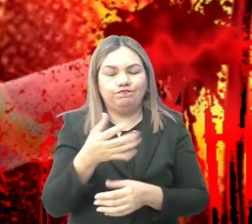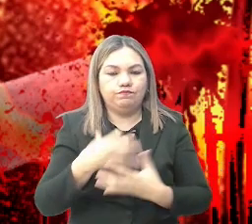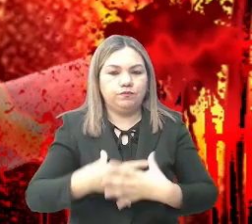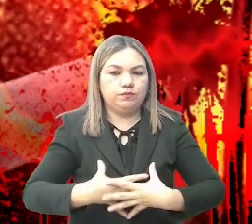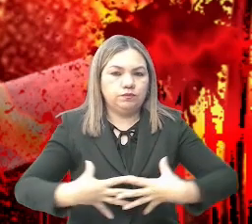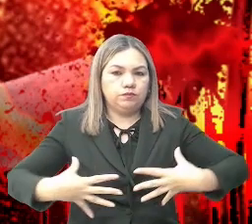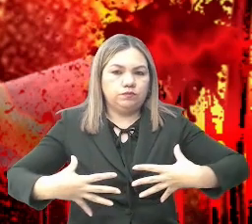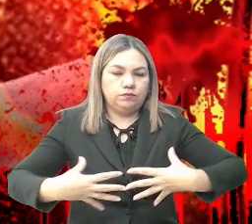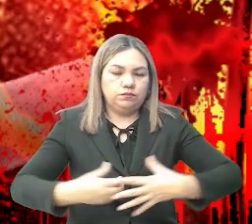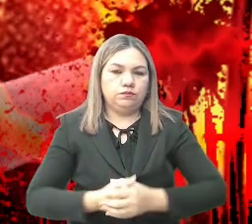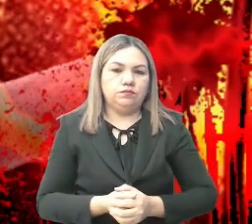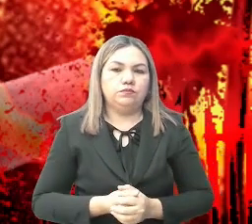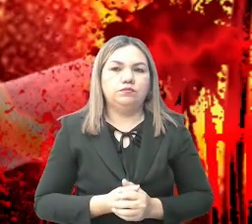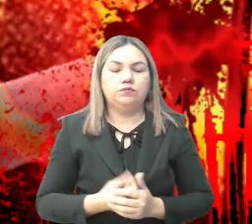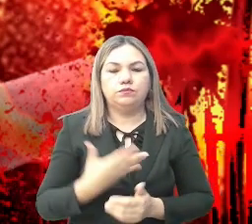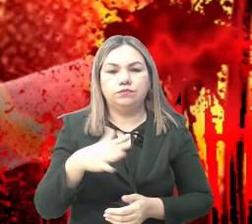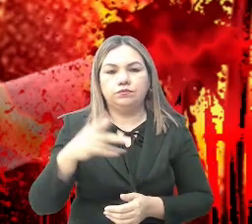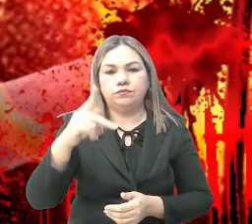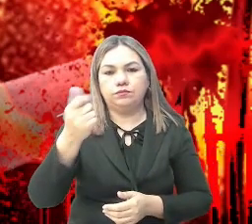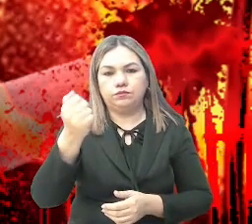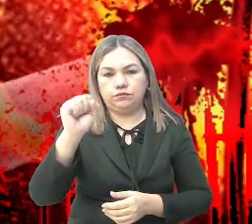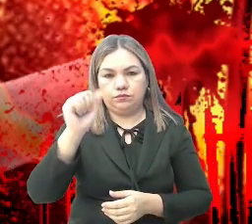bit overweight.